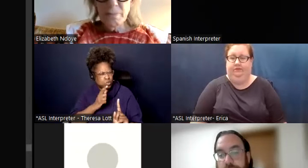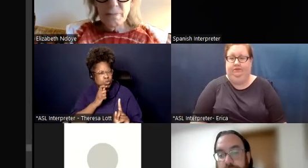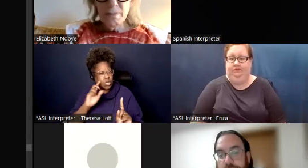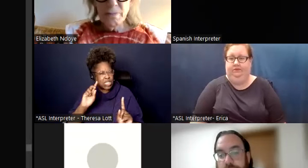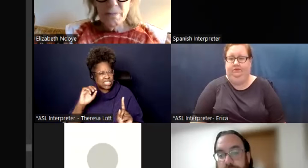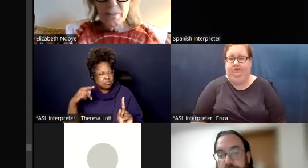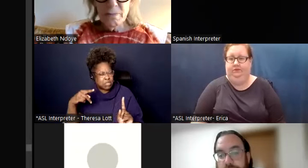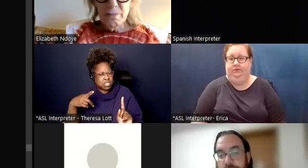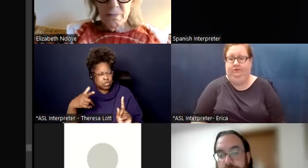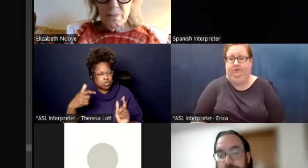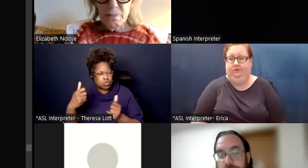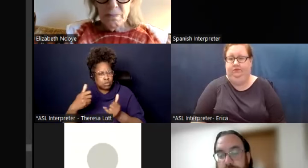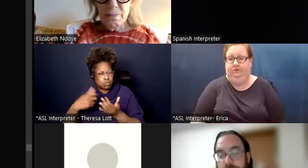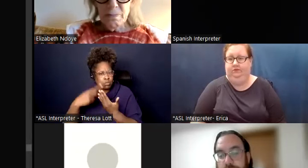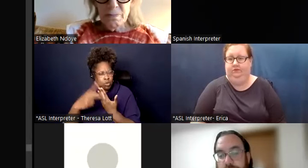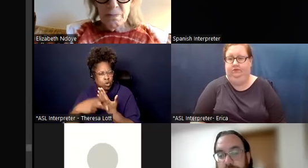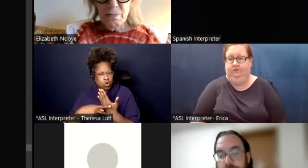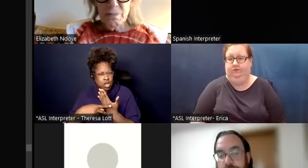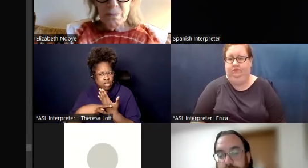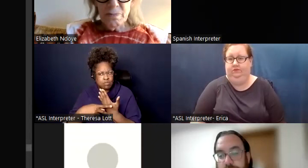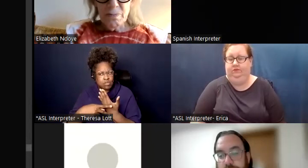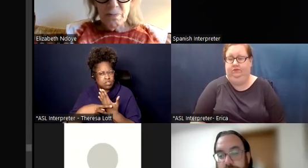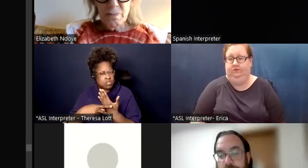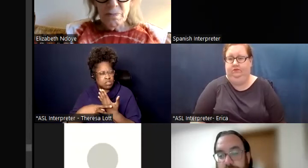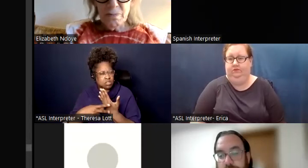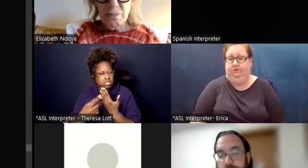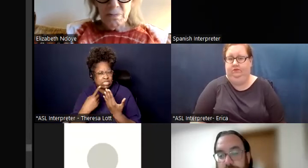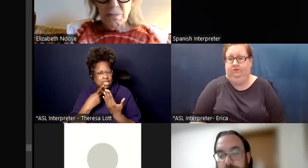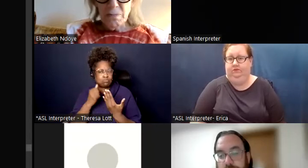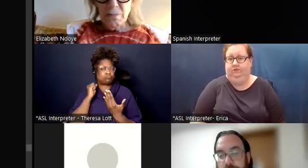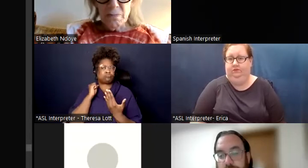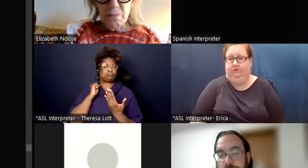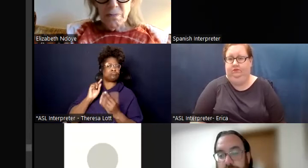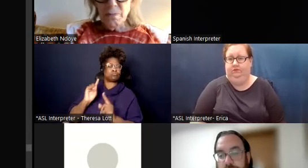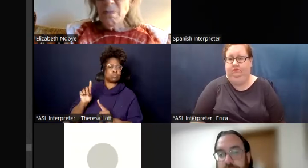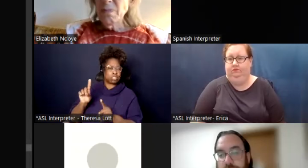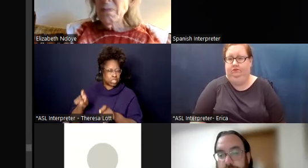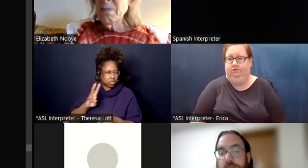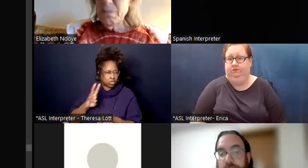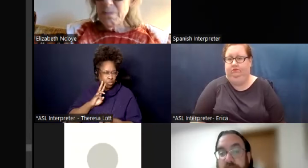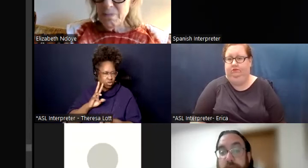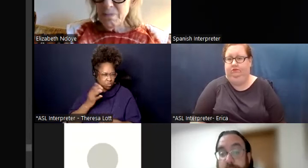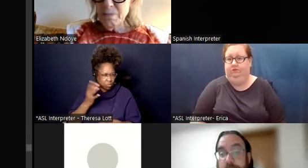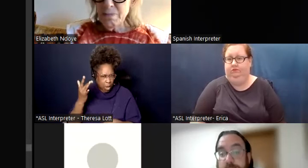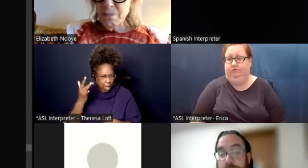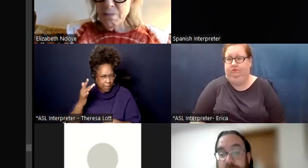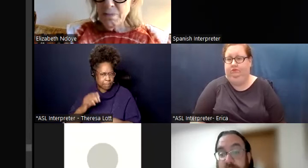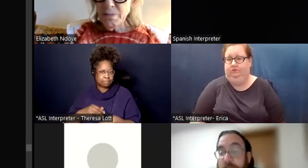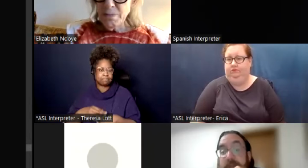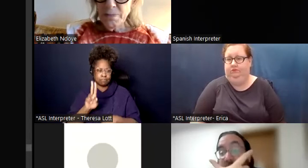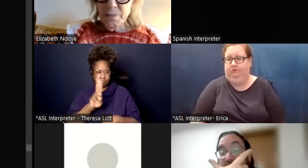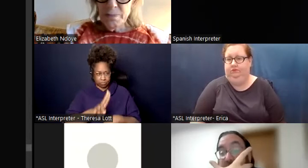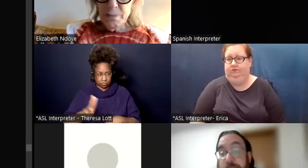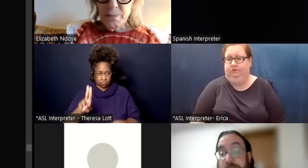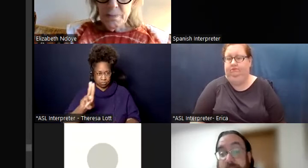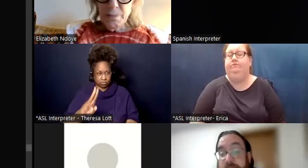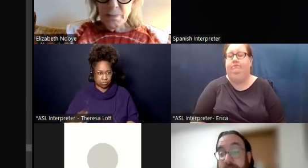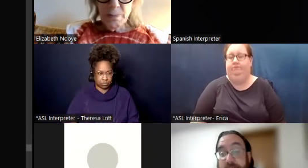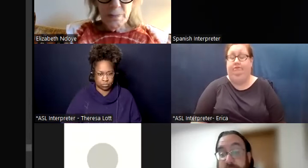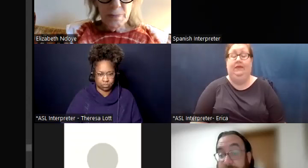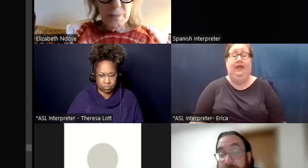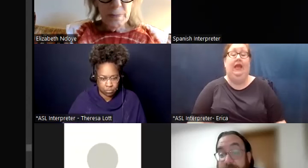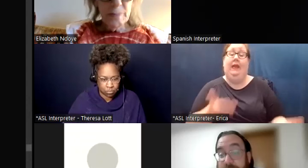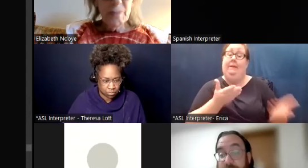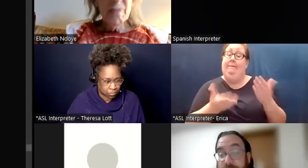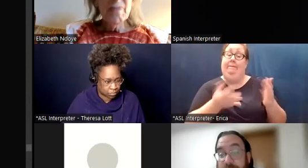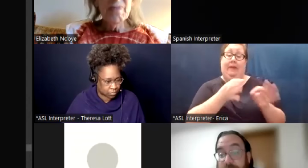what programs categorically said they wouldn't come out to test and why. Yeah. It may have been simple. They didn't